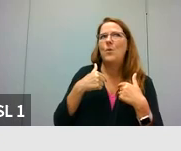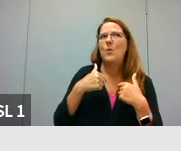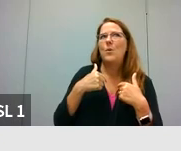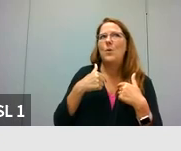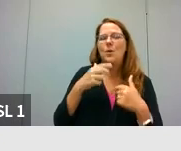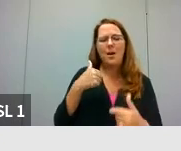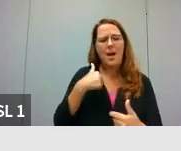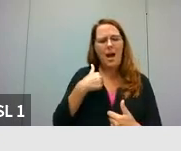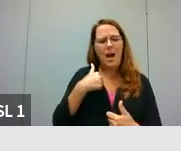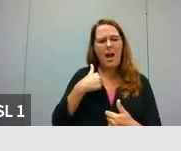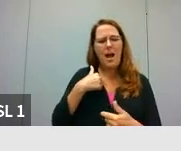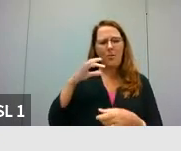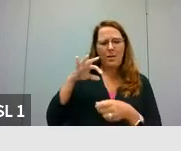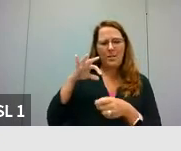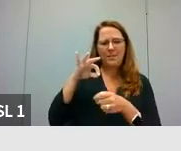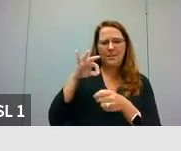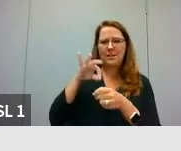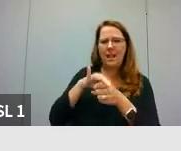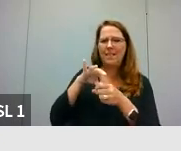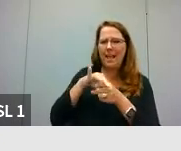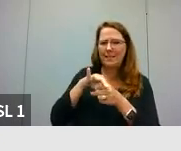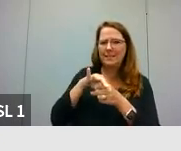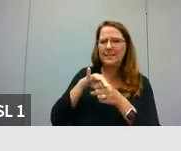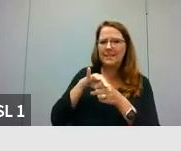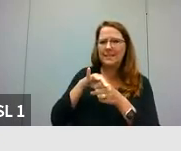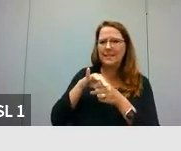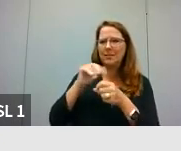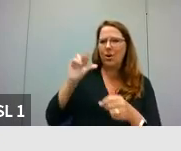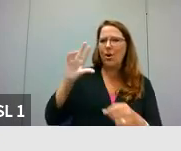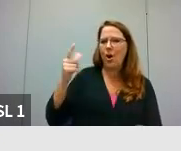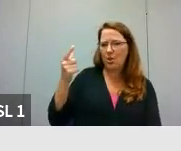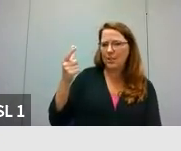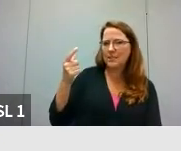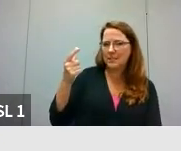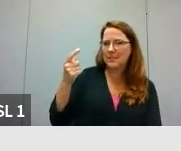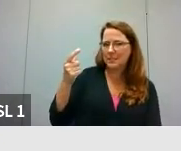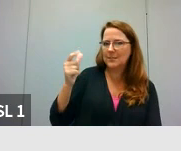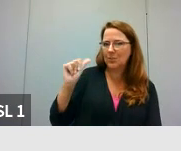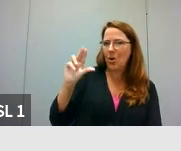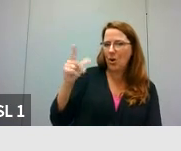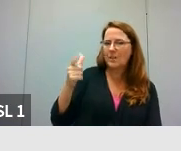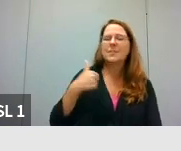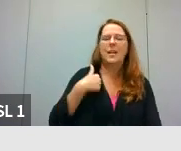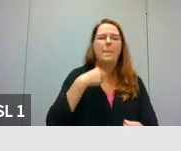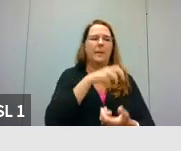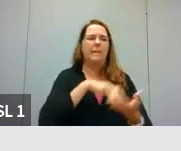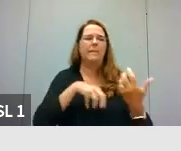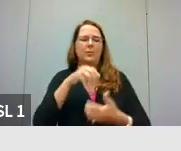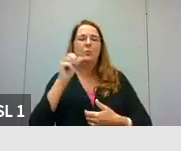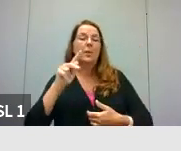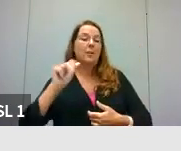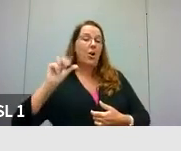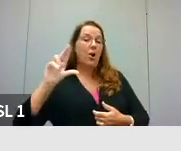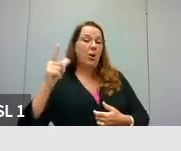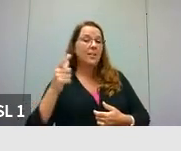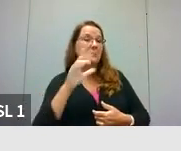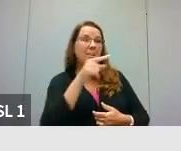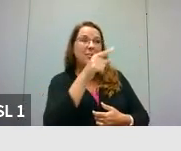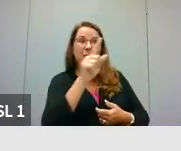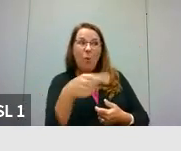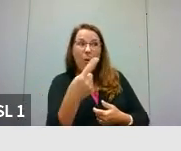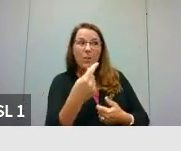I was elected in August. August? Yeah. Okay. I'm getting confused then. So August, but you've only